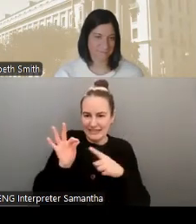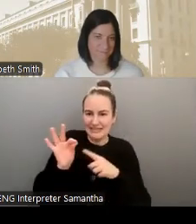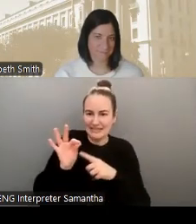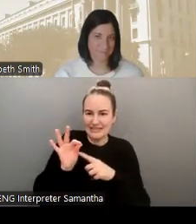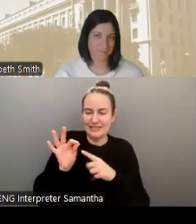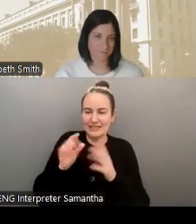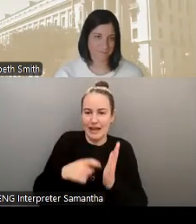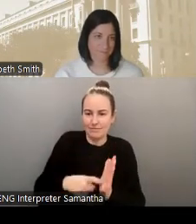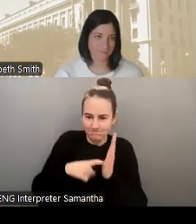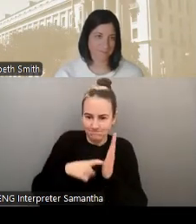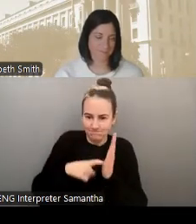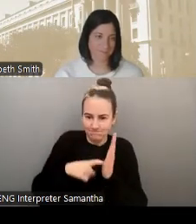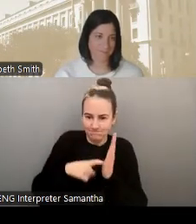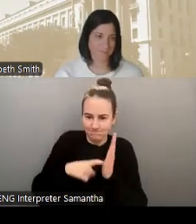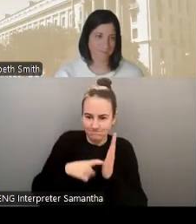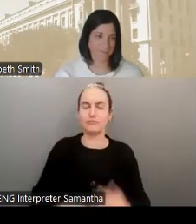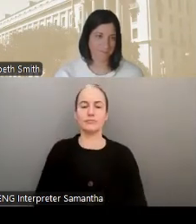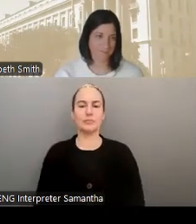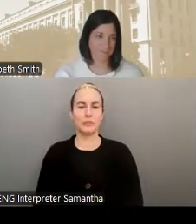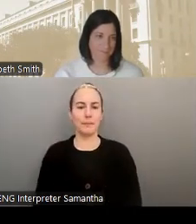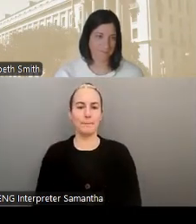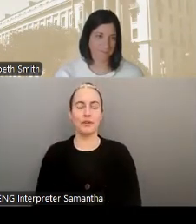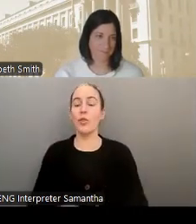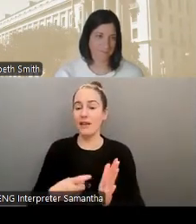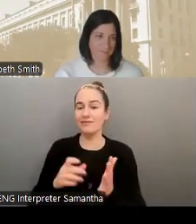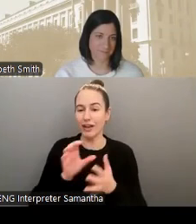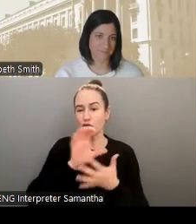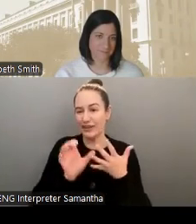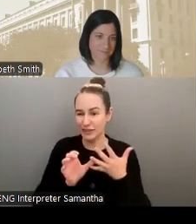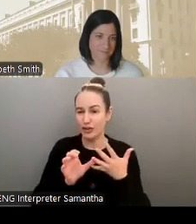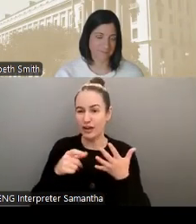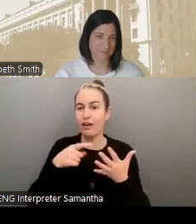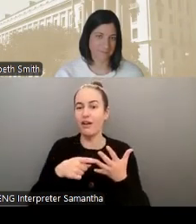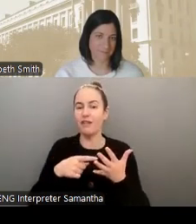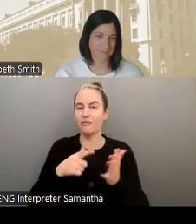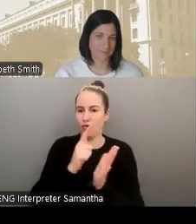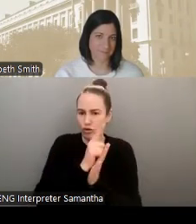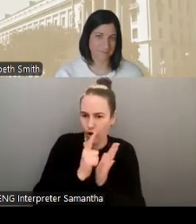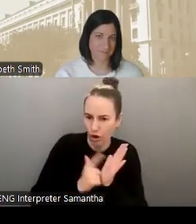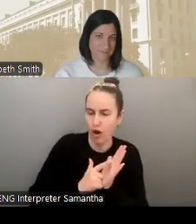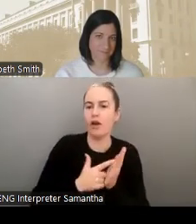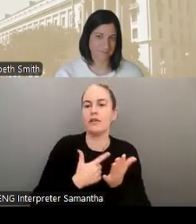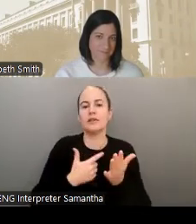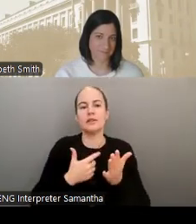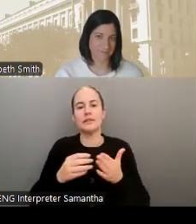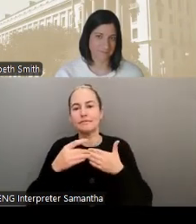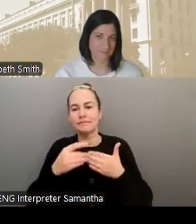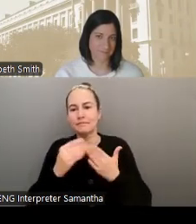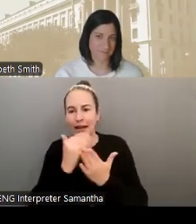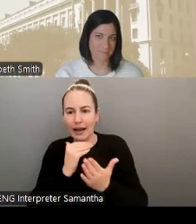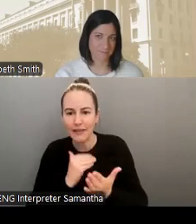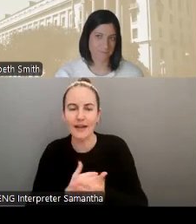effect. So that criteria is the laws that govern the guidelines, the contracts, the award